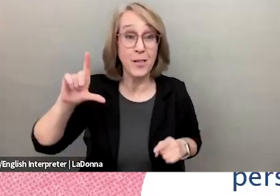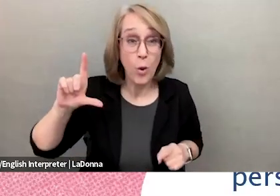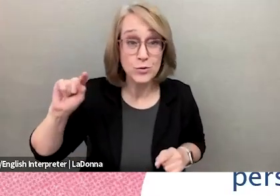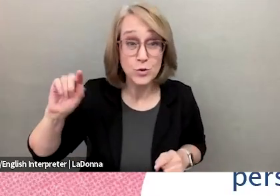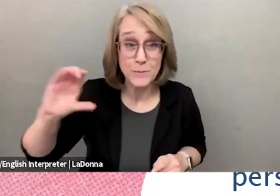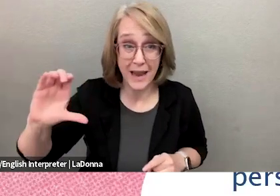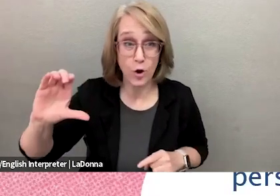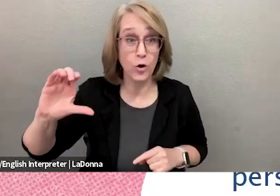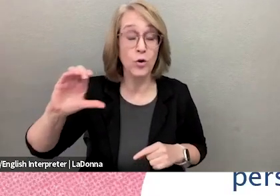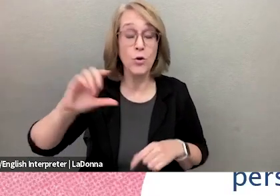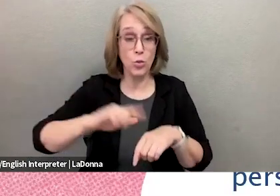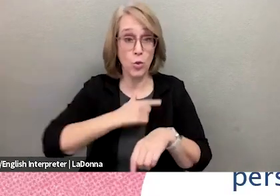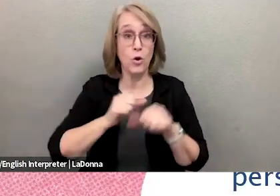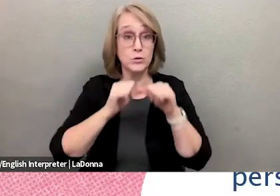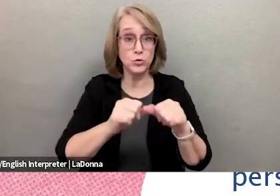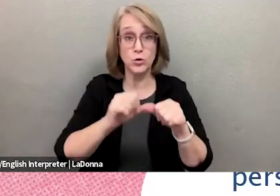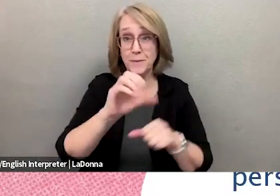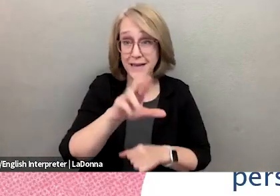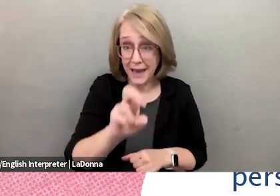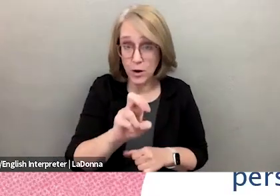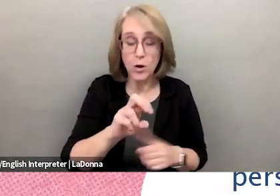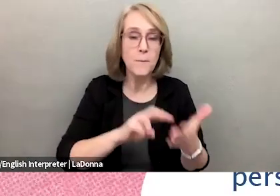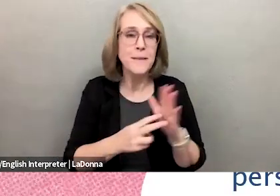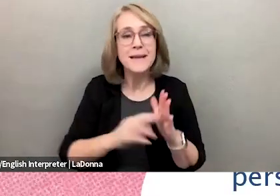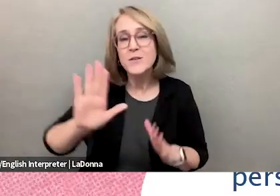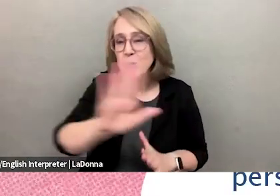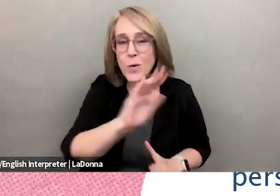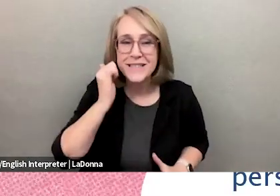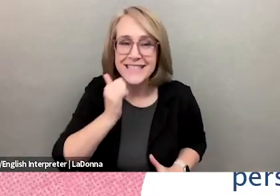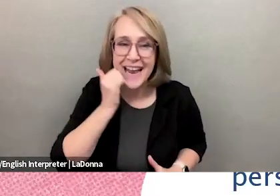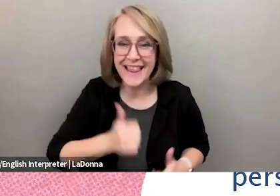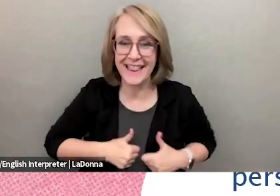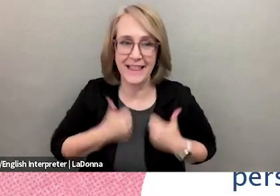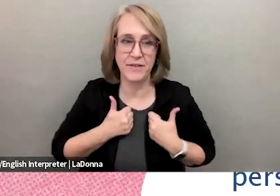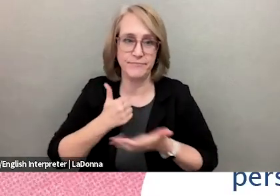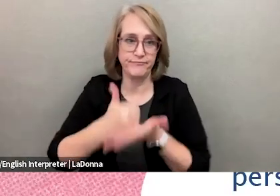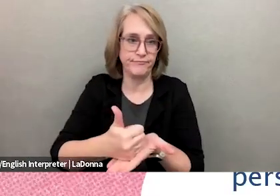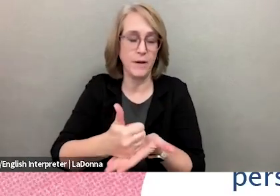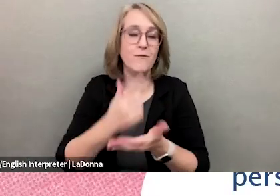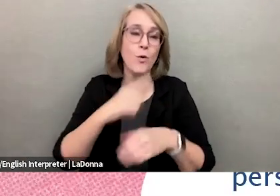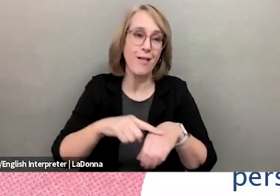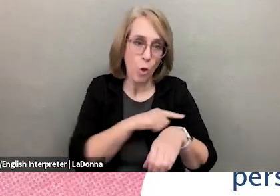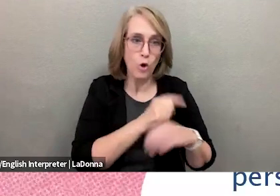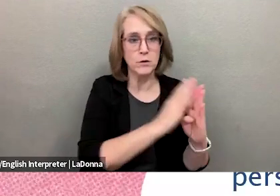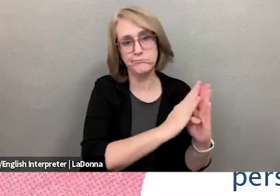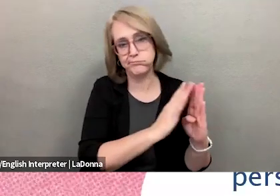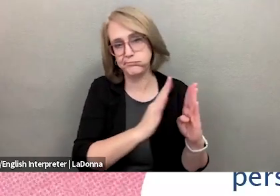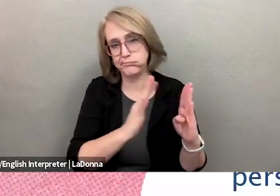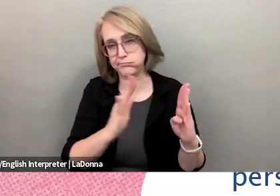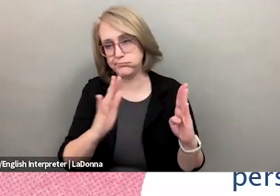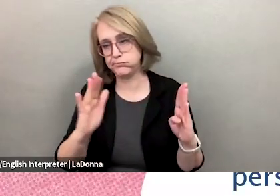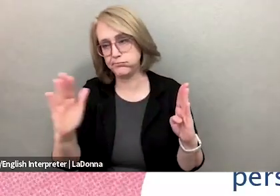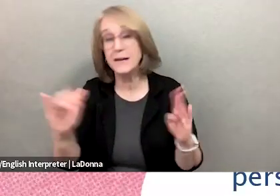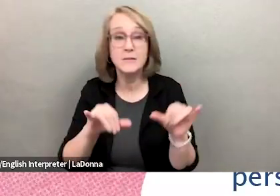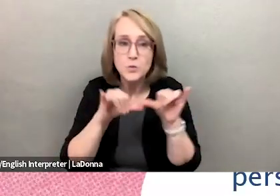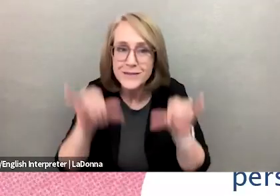care, which just is the assistance with activities of daily living for a long period of time so that you're able to stay in